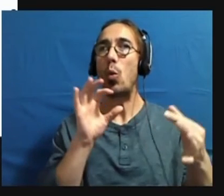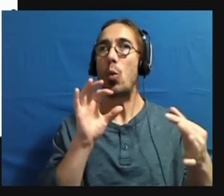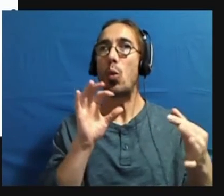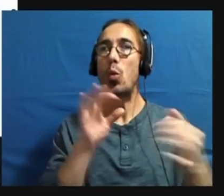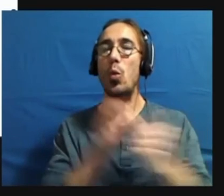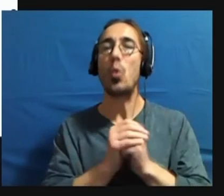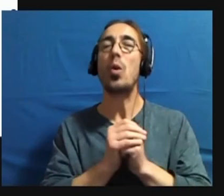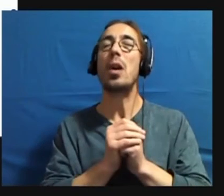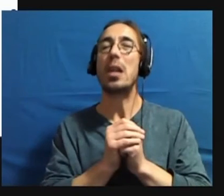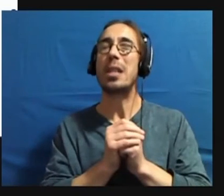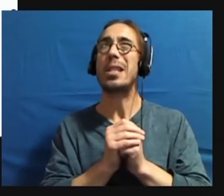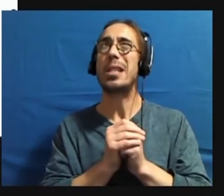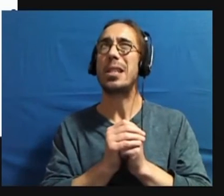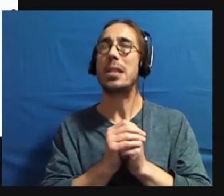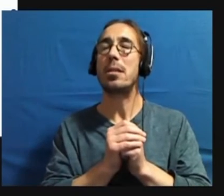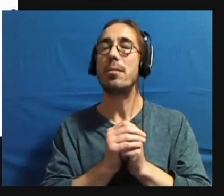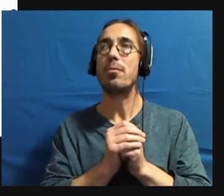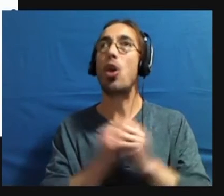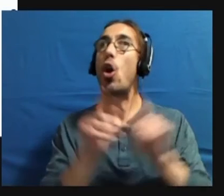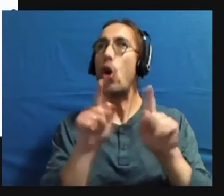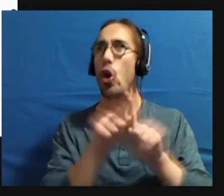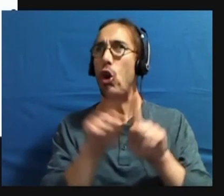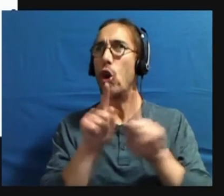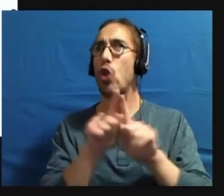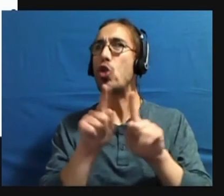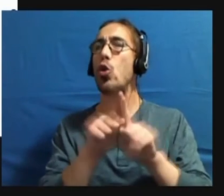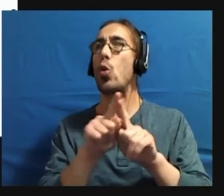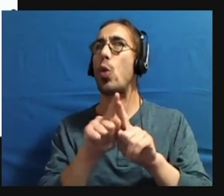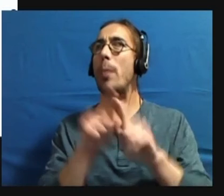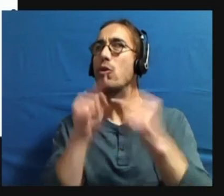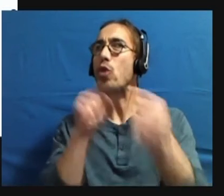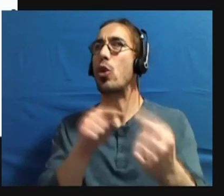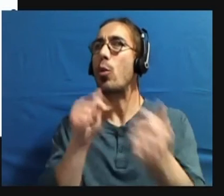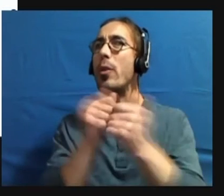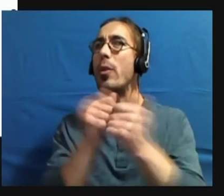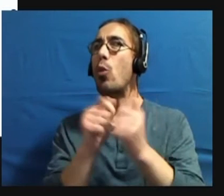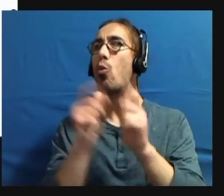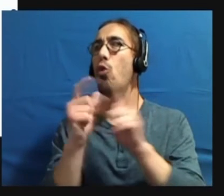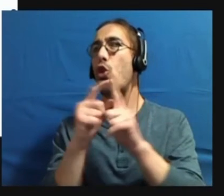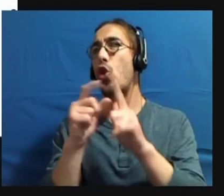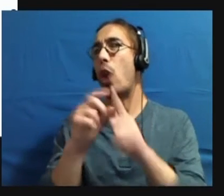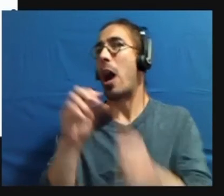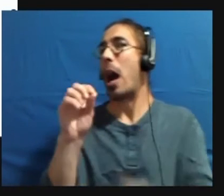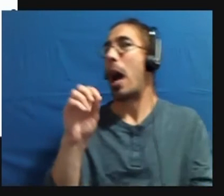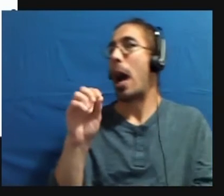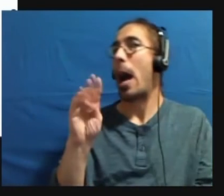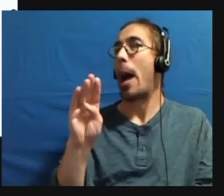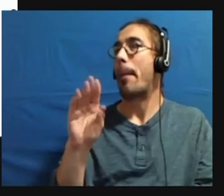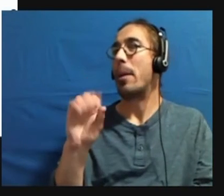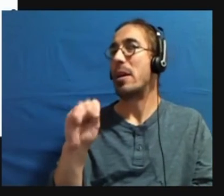And I'm also struggling with the word obsessed, just because